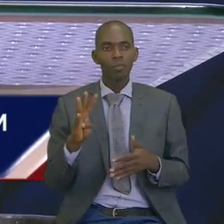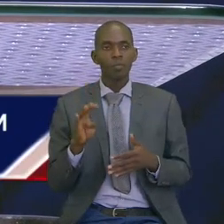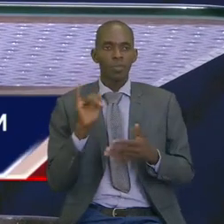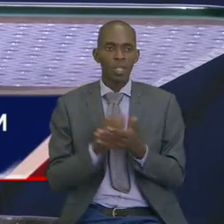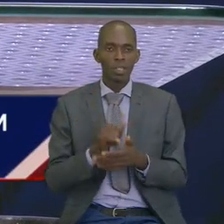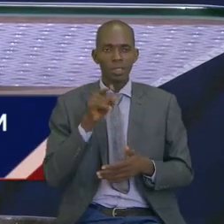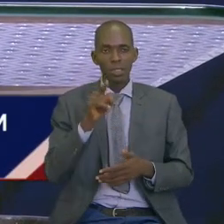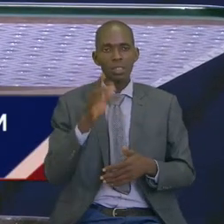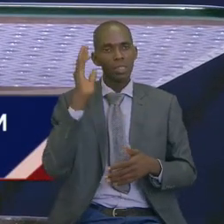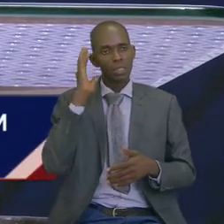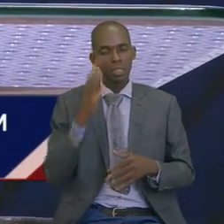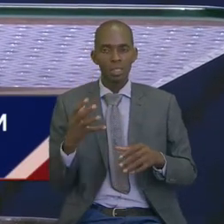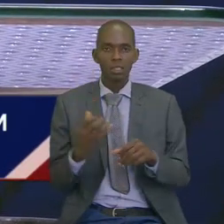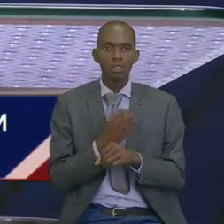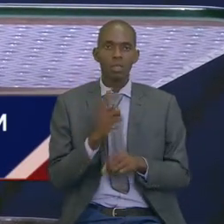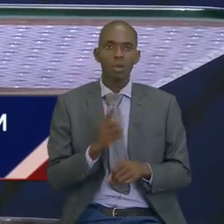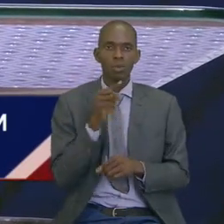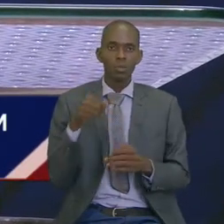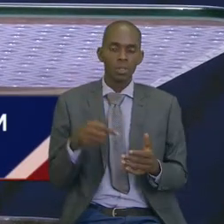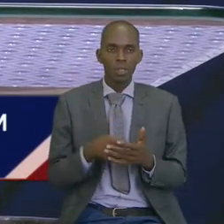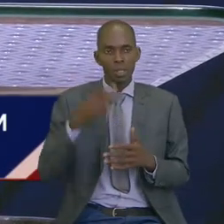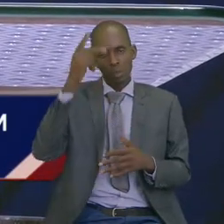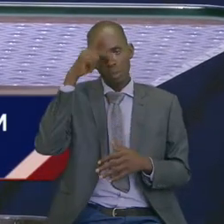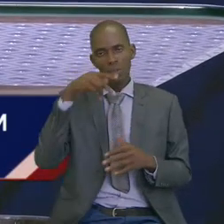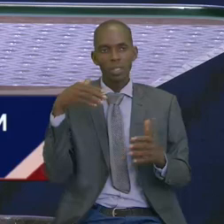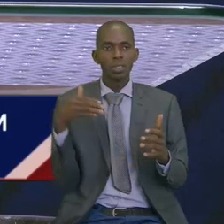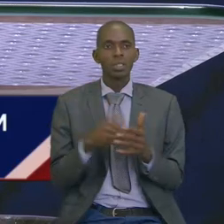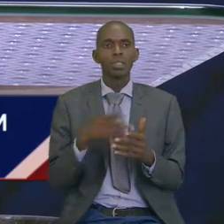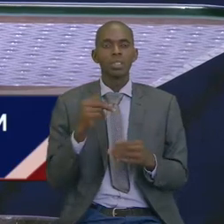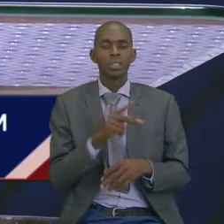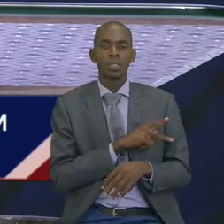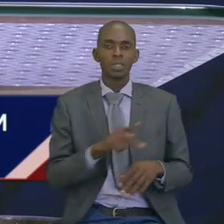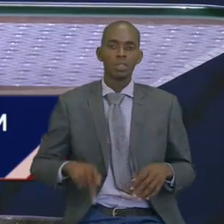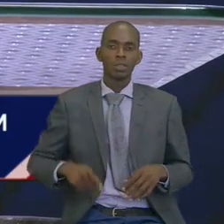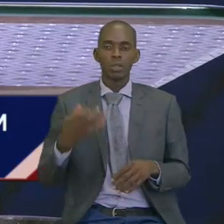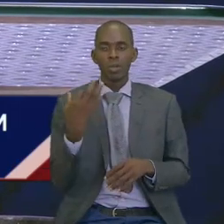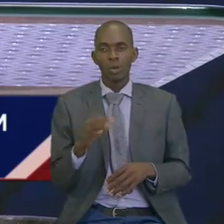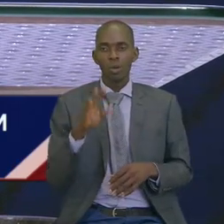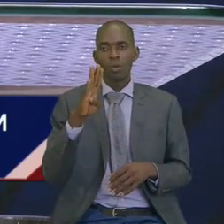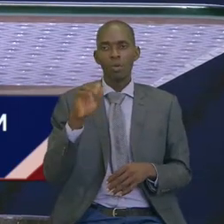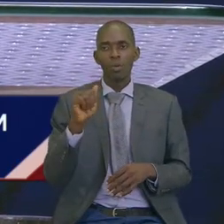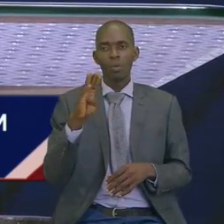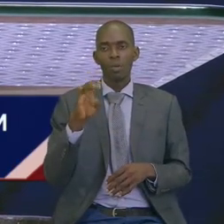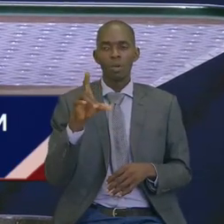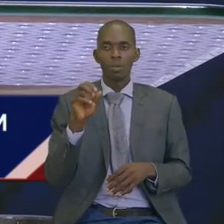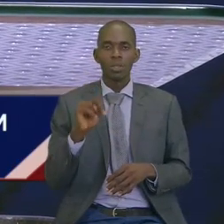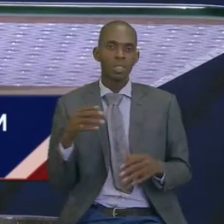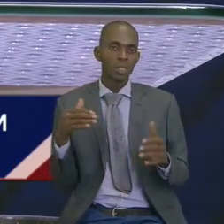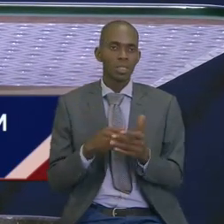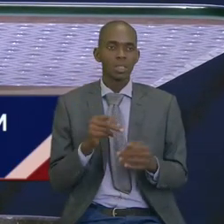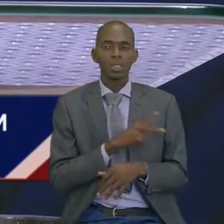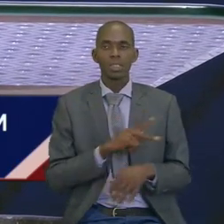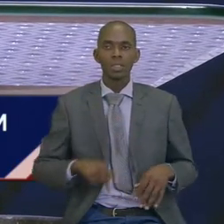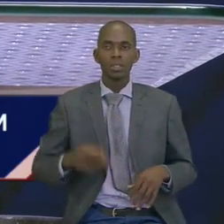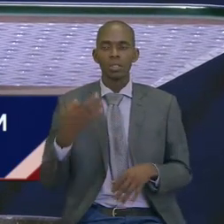thou shalt take up this proverb against the king of Babylon. Against the king of